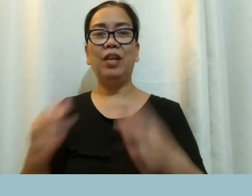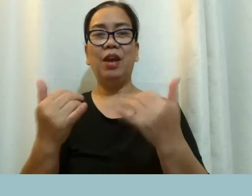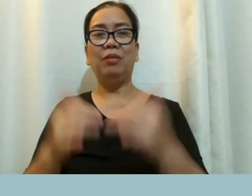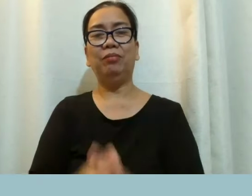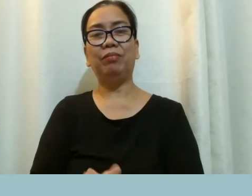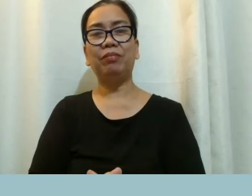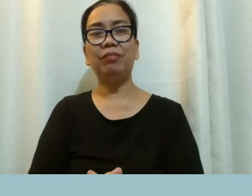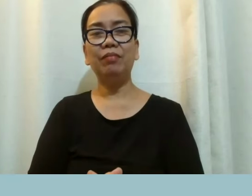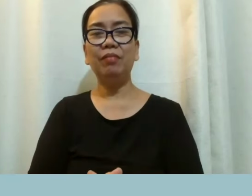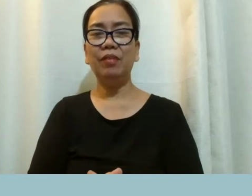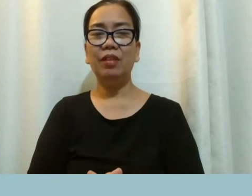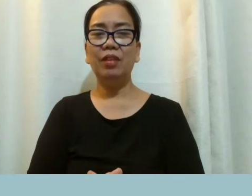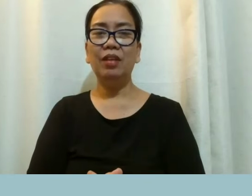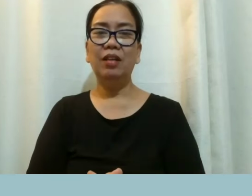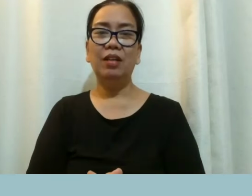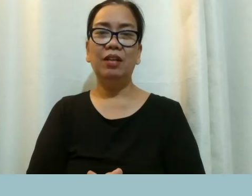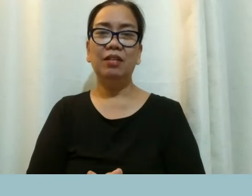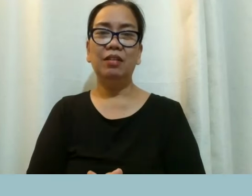Okay, now